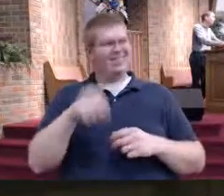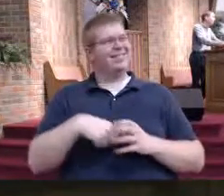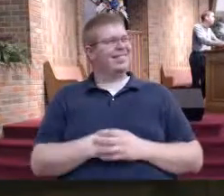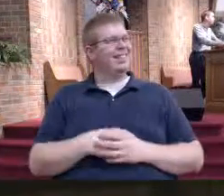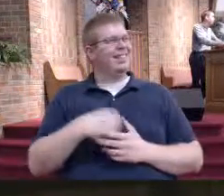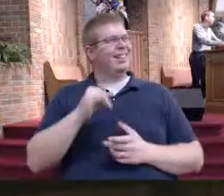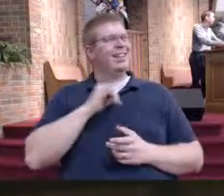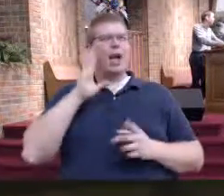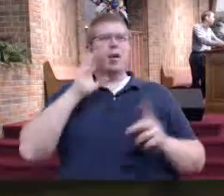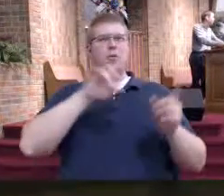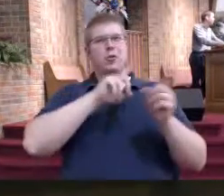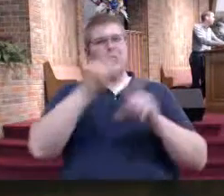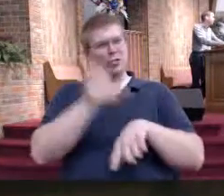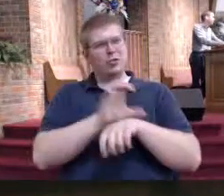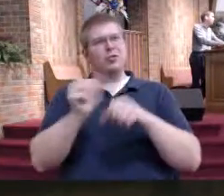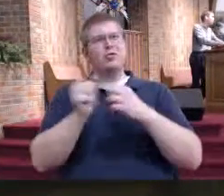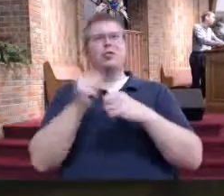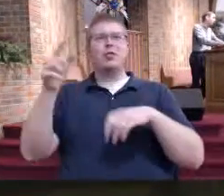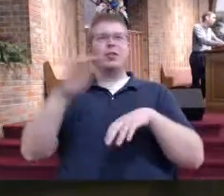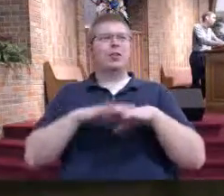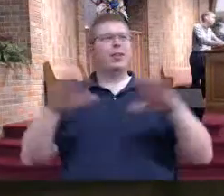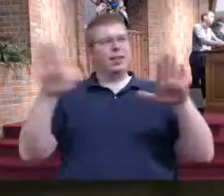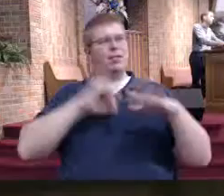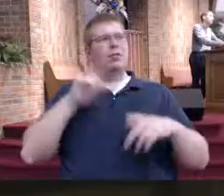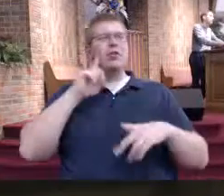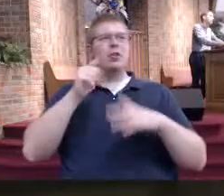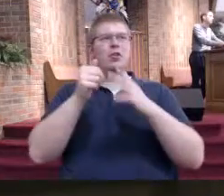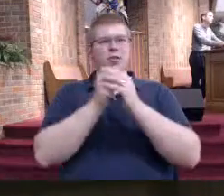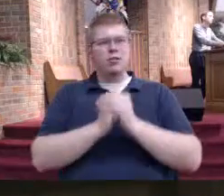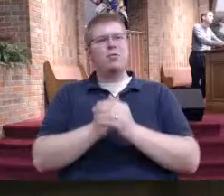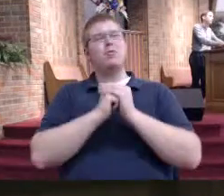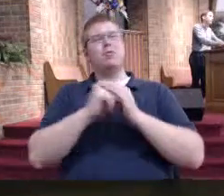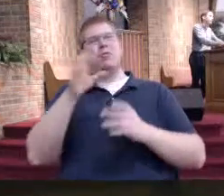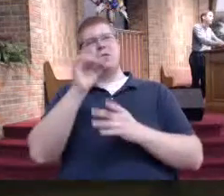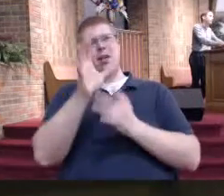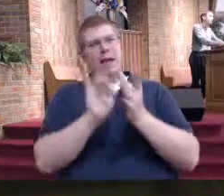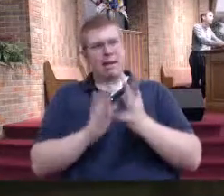And so I go to church with her on Sundays, and we go to worship service and Bible studies.